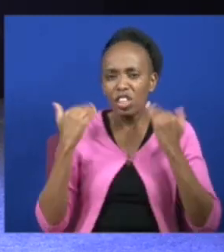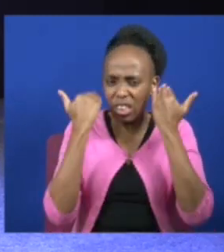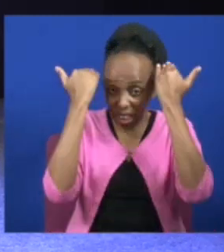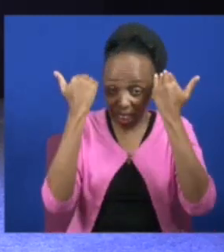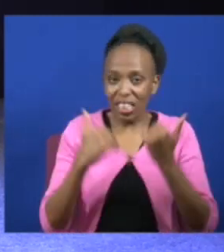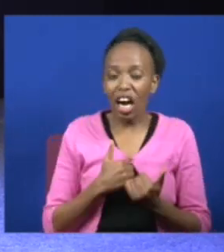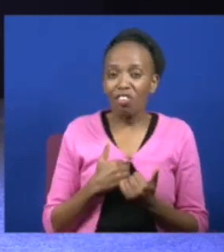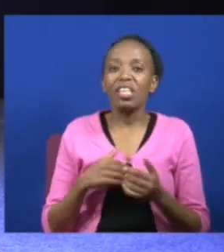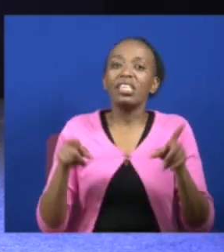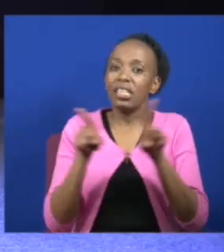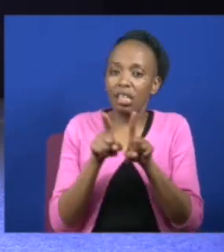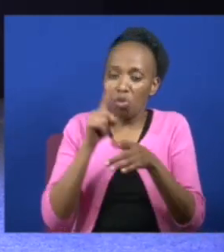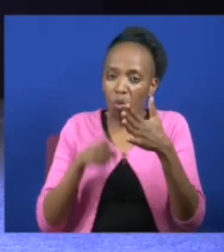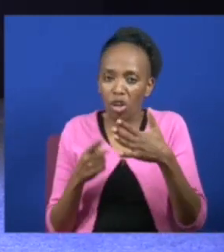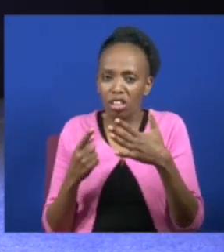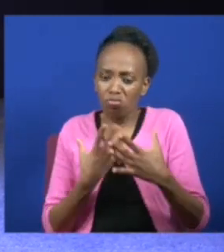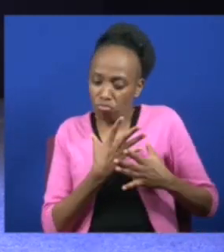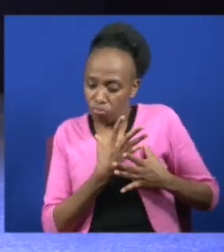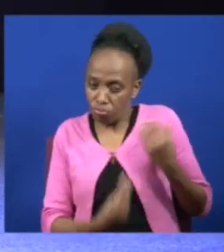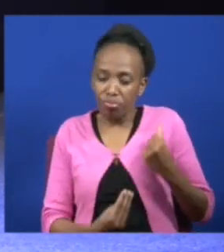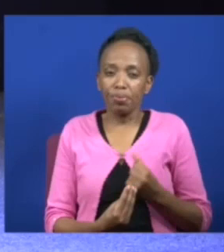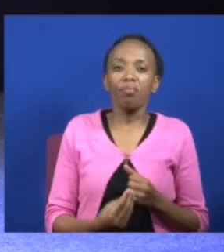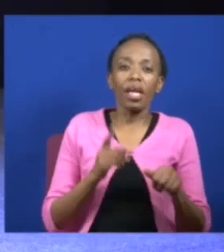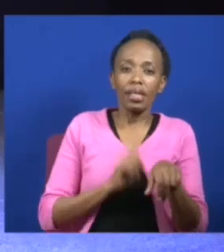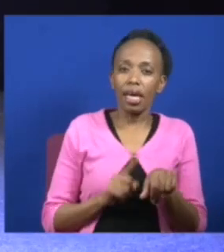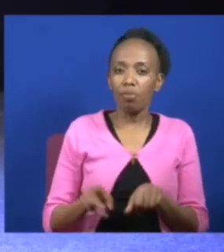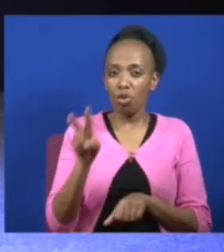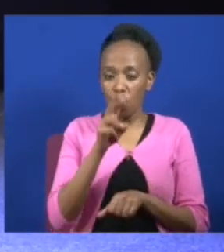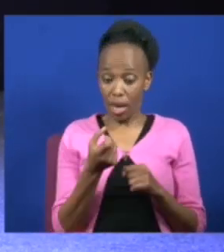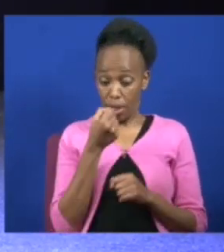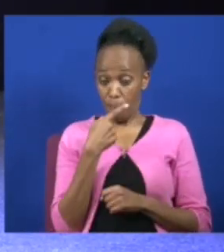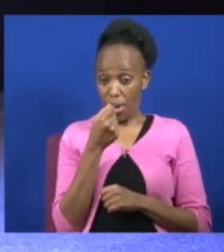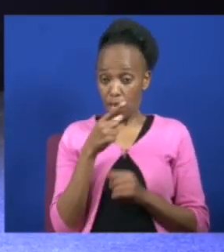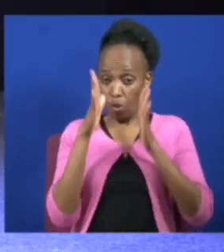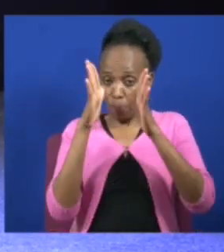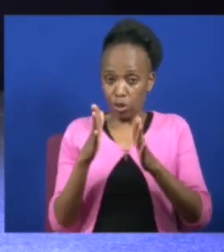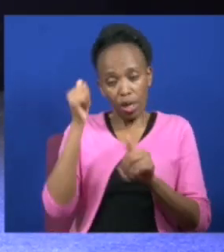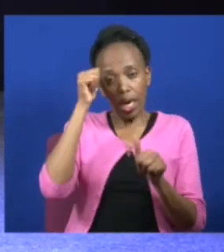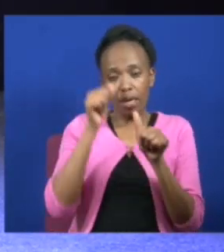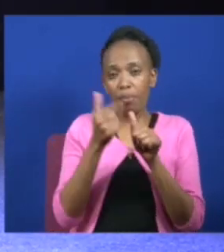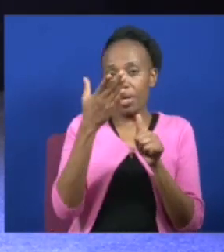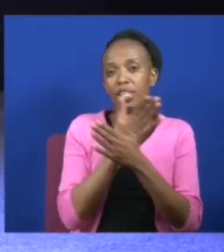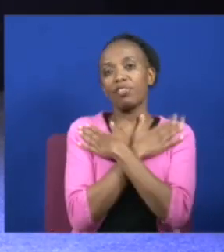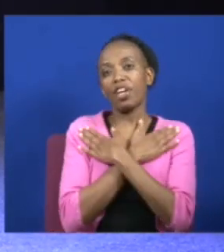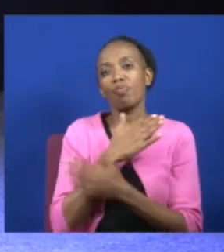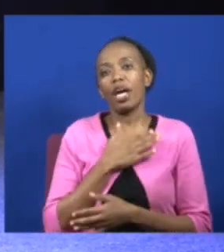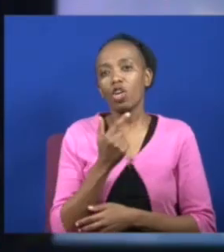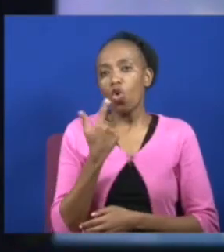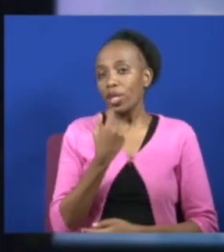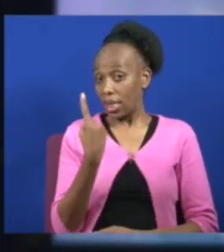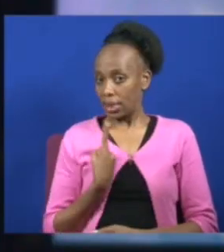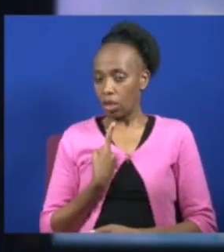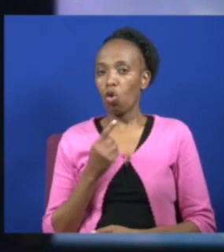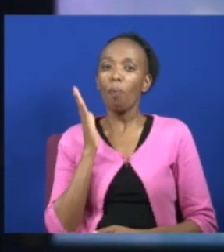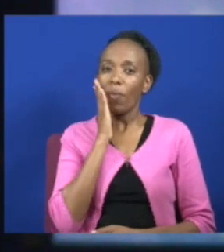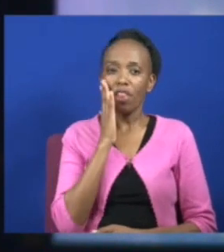stress, and even depression. When we look at the medical personnel, I remember this friend of mine who is a single